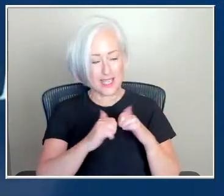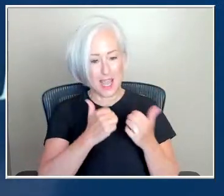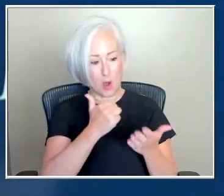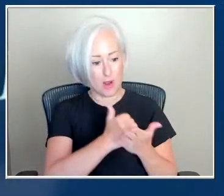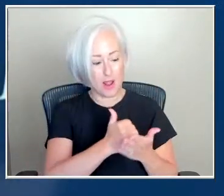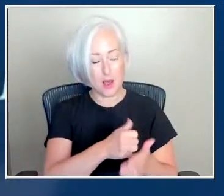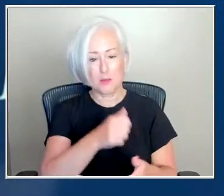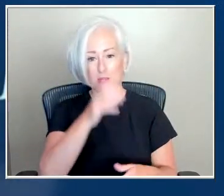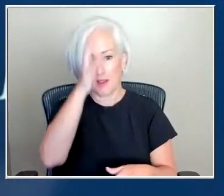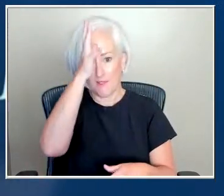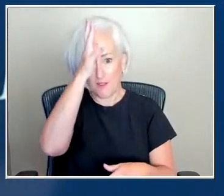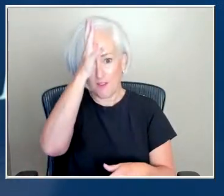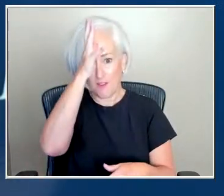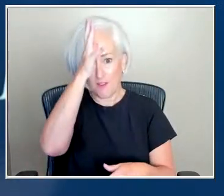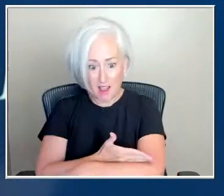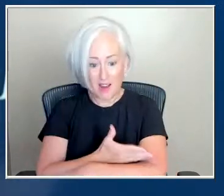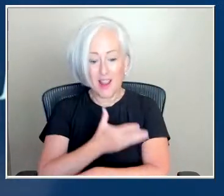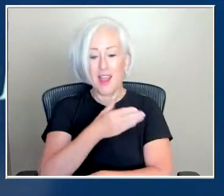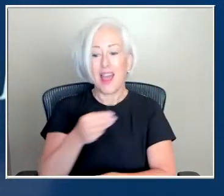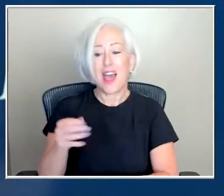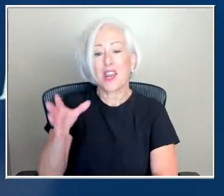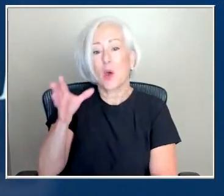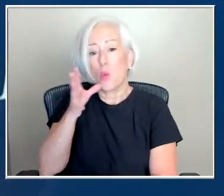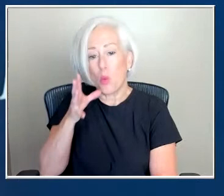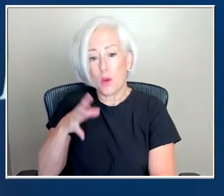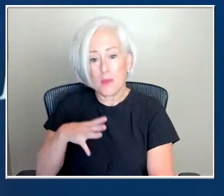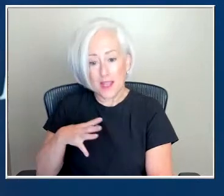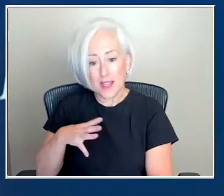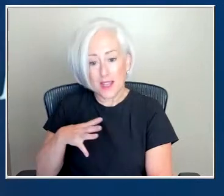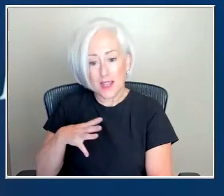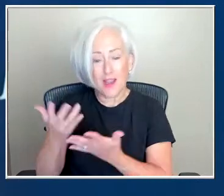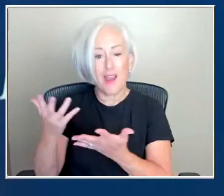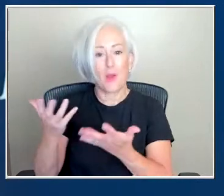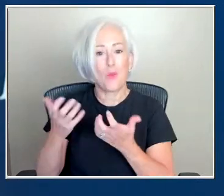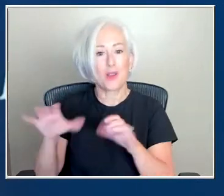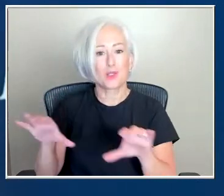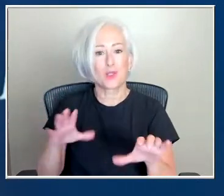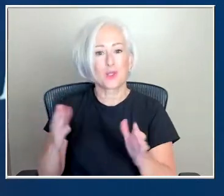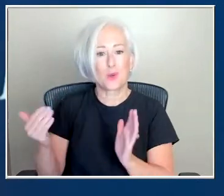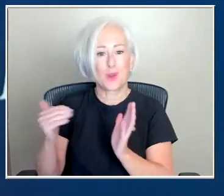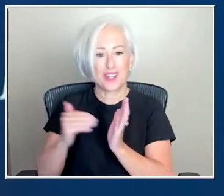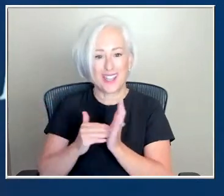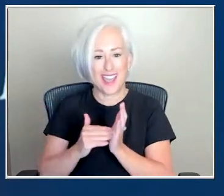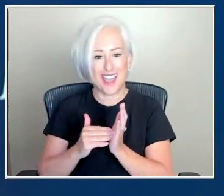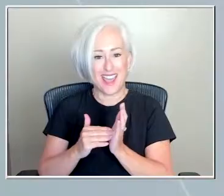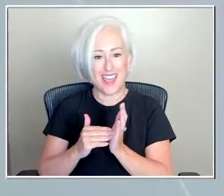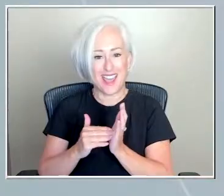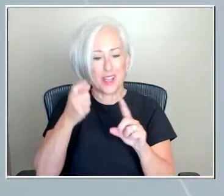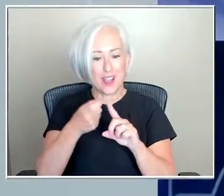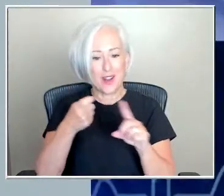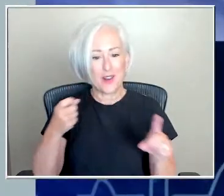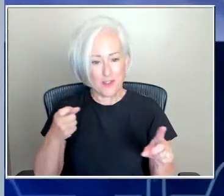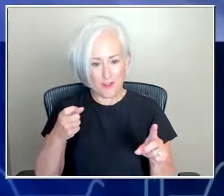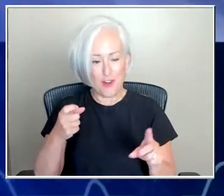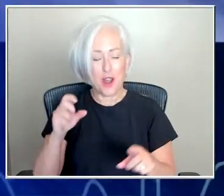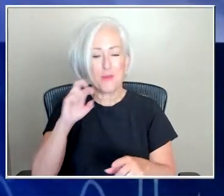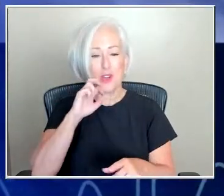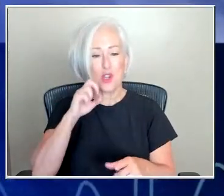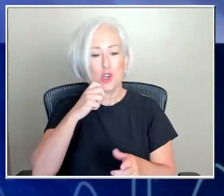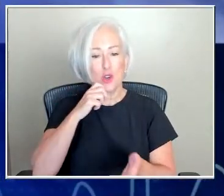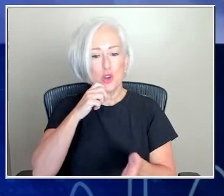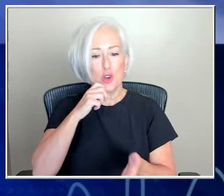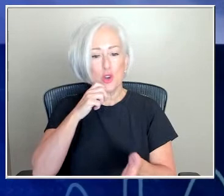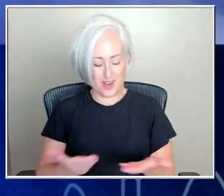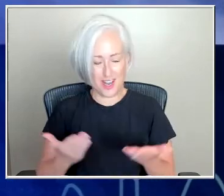wants to do it again. And we'll hear how it all works from a neurosurgeon here at the health system. But first, let's get to our